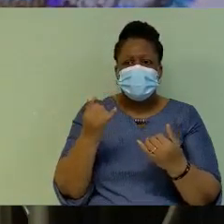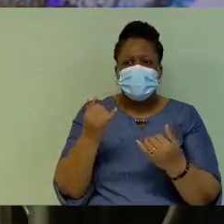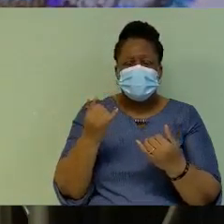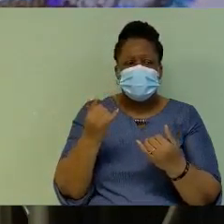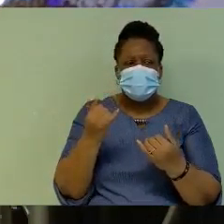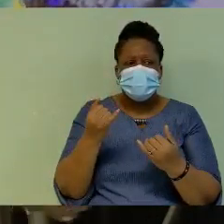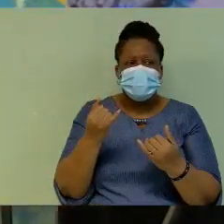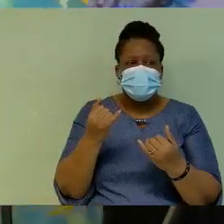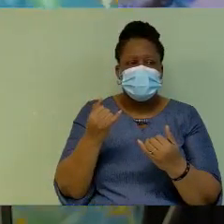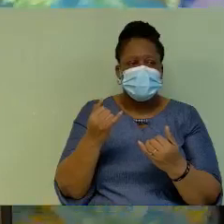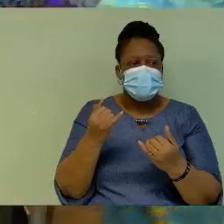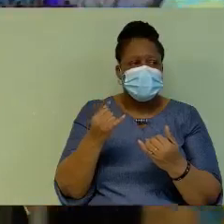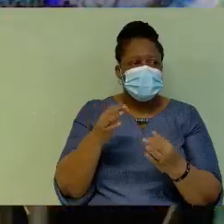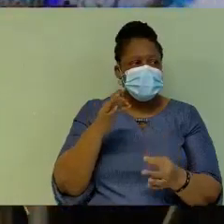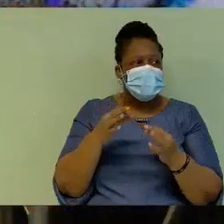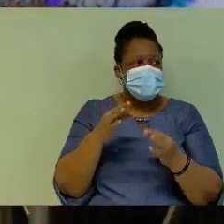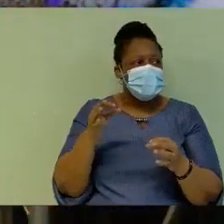Phipps.